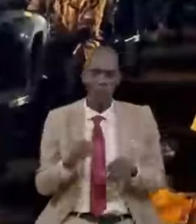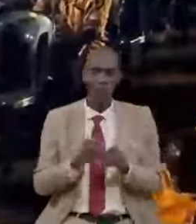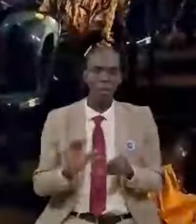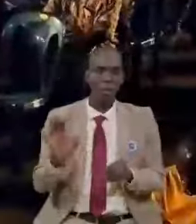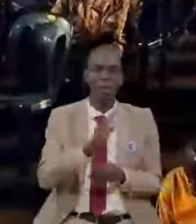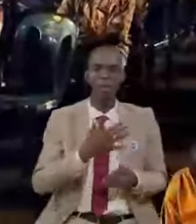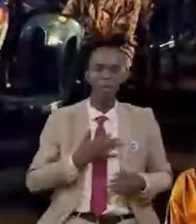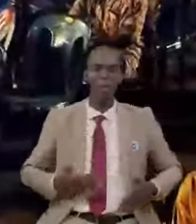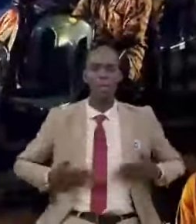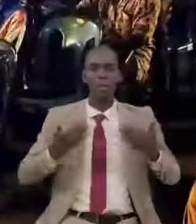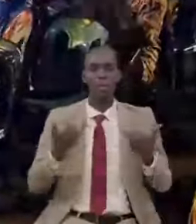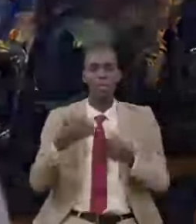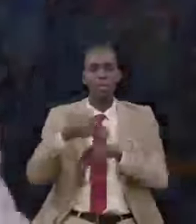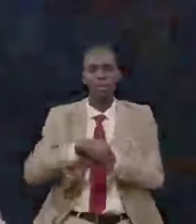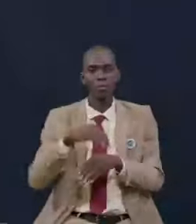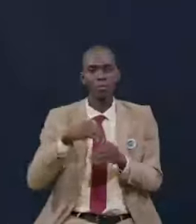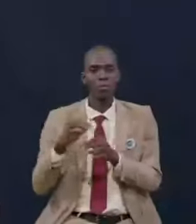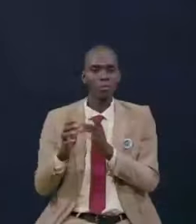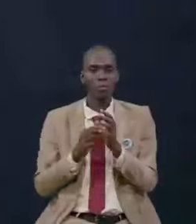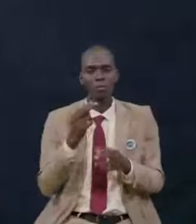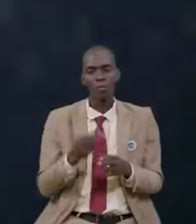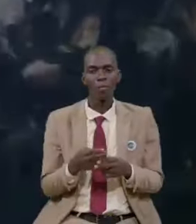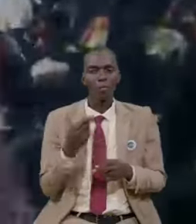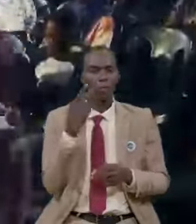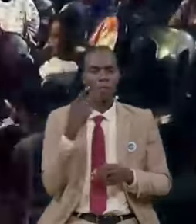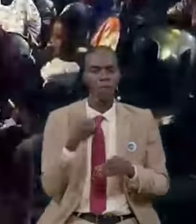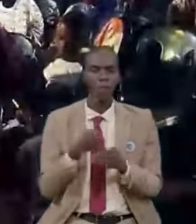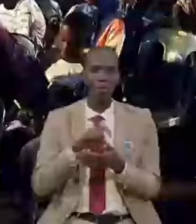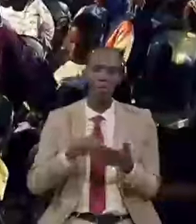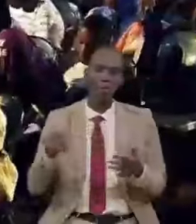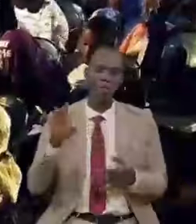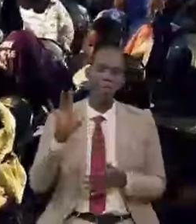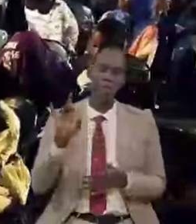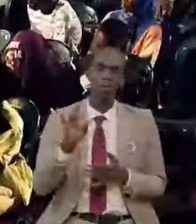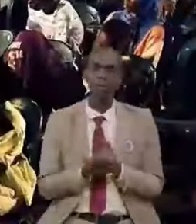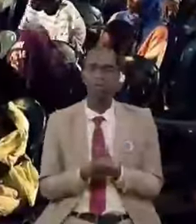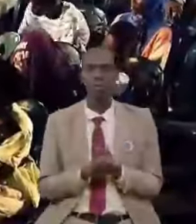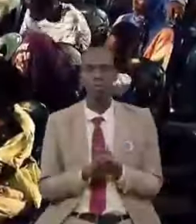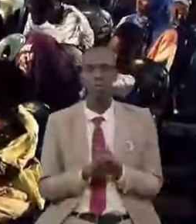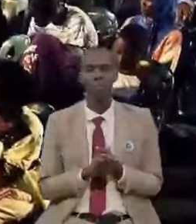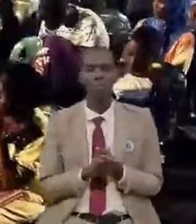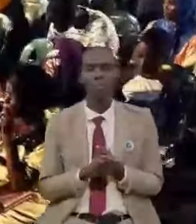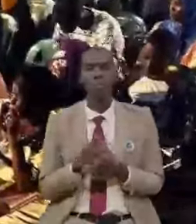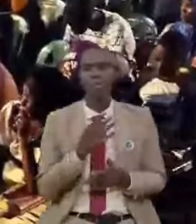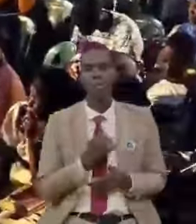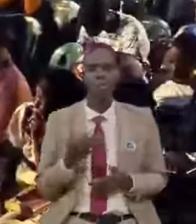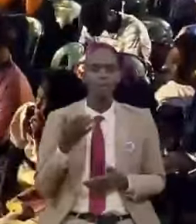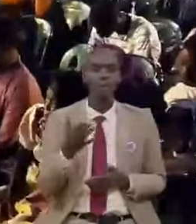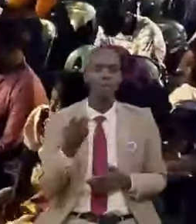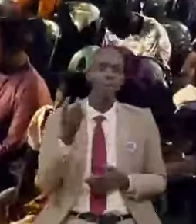in verse 8, look at verse 8, it says, and there was great joy, happiness, and there was great